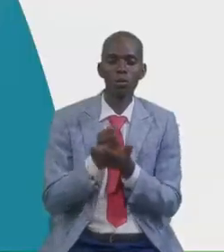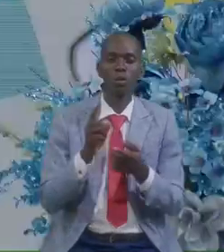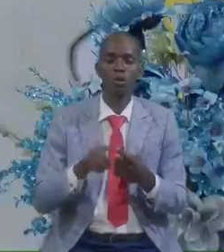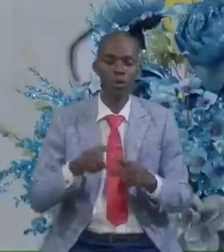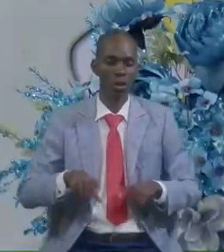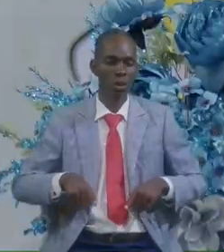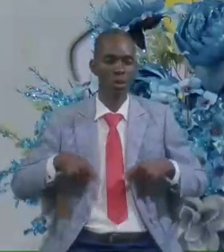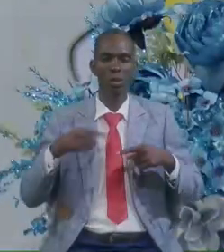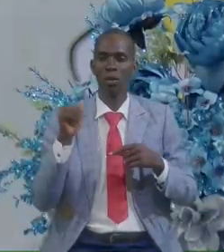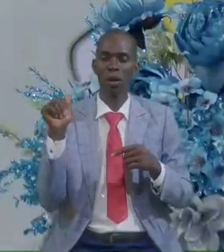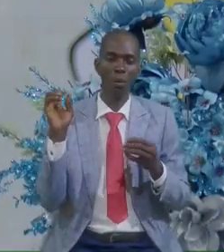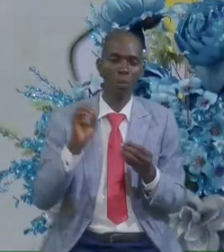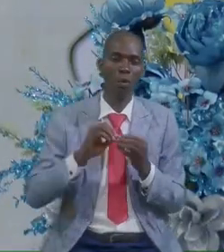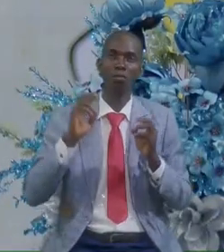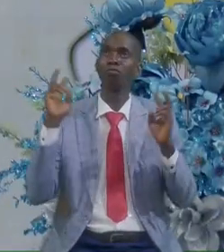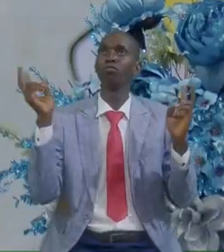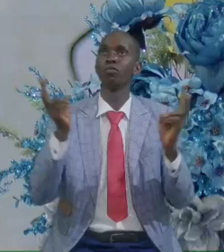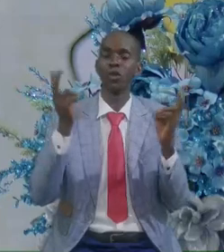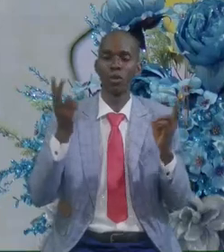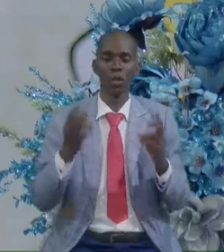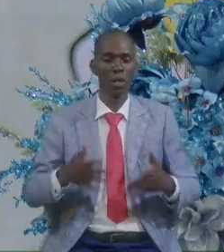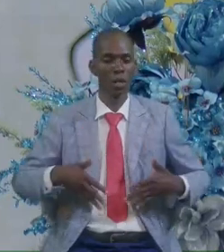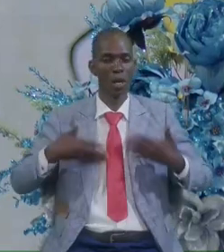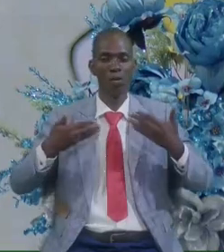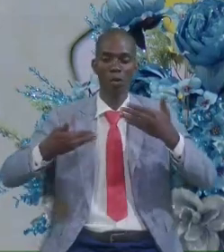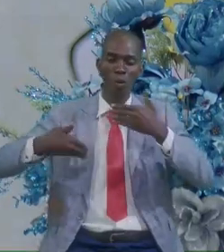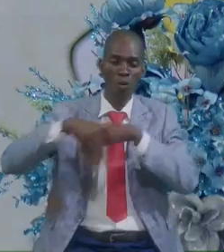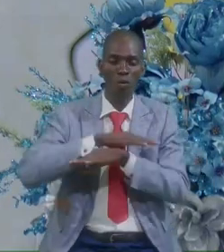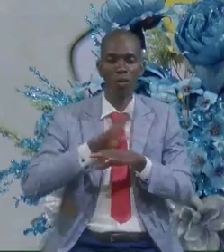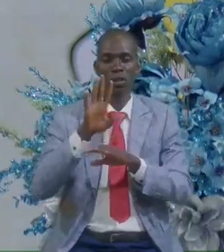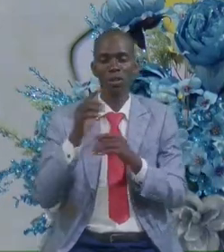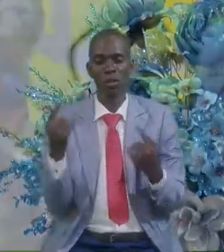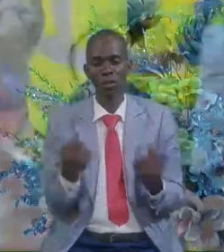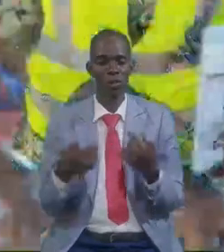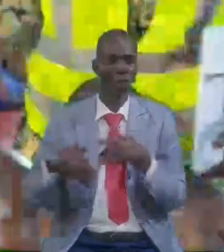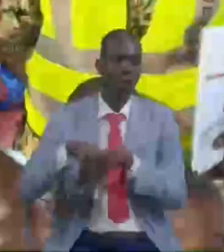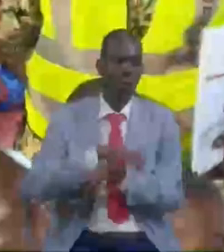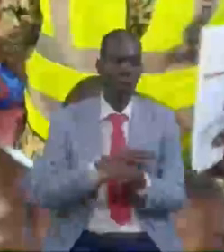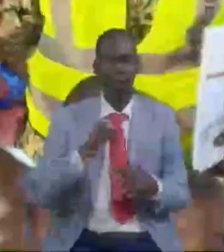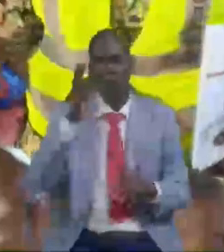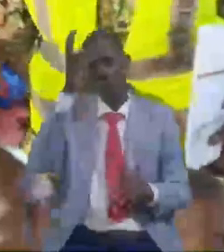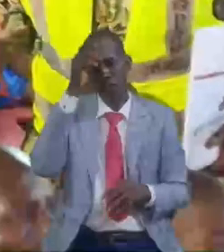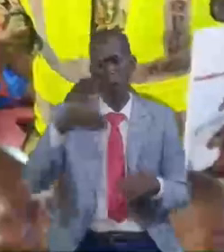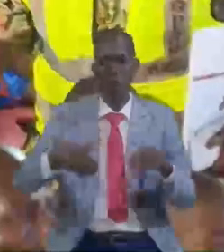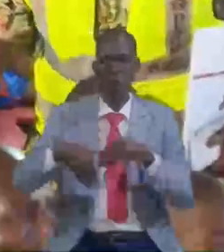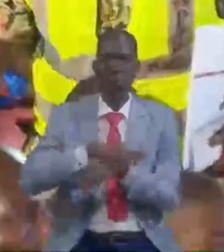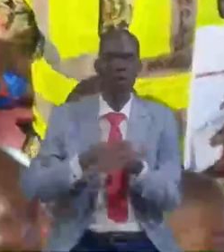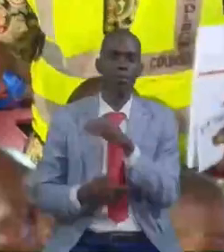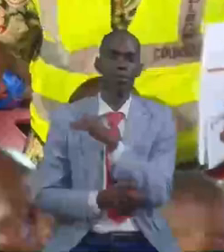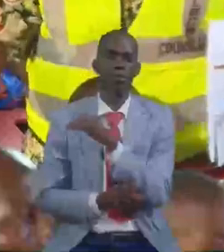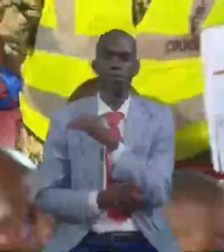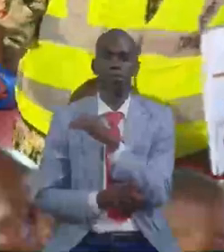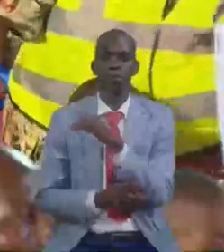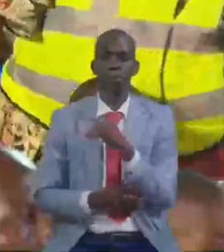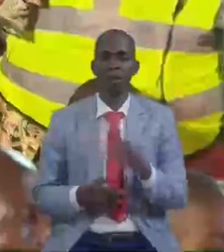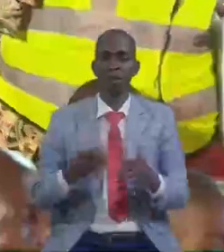life over sin, over temptation, over Satan. Sur Satan. So the information you are donc, supplying is